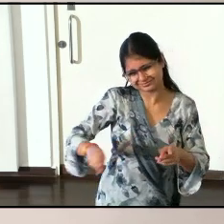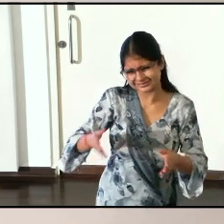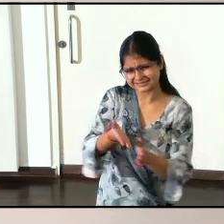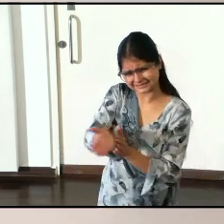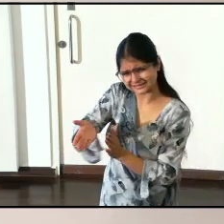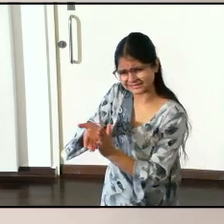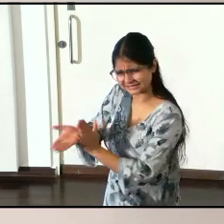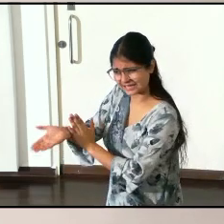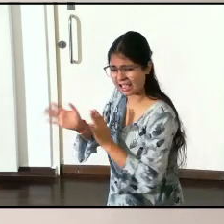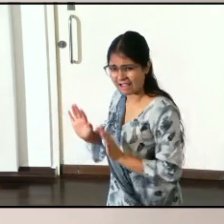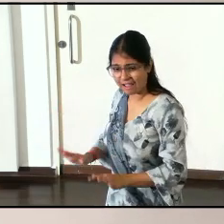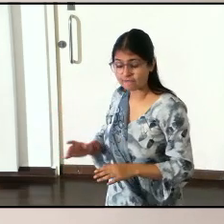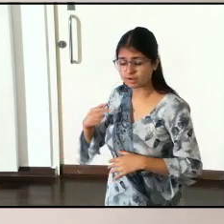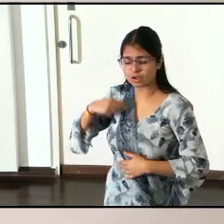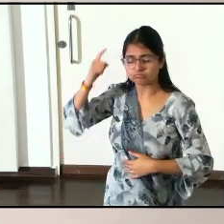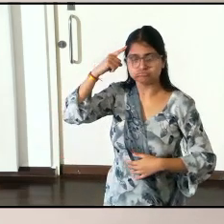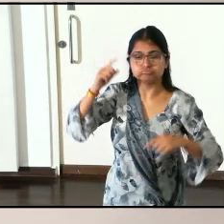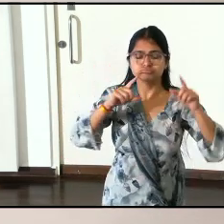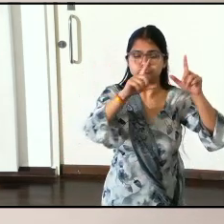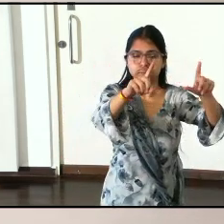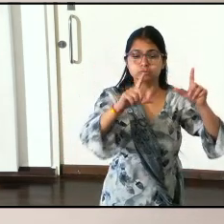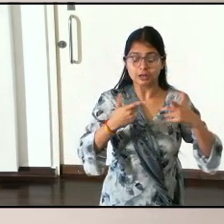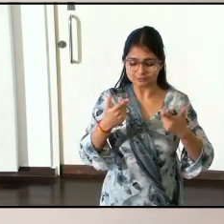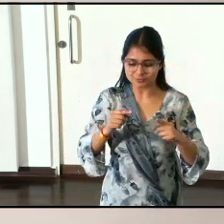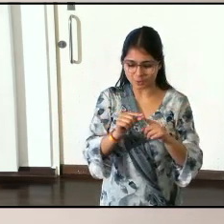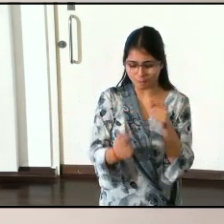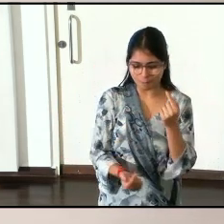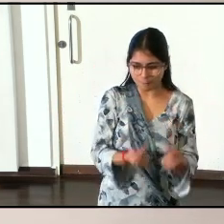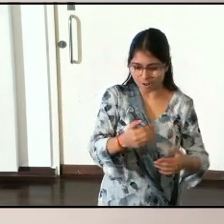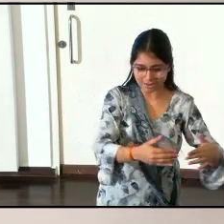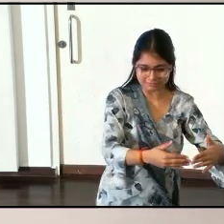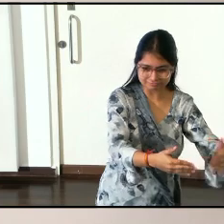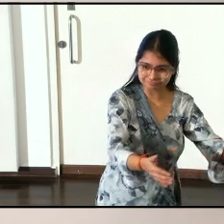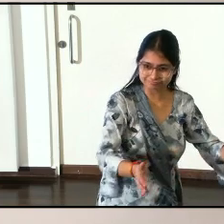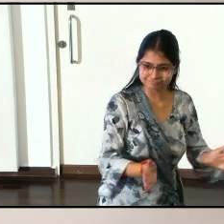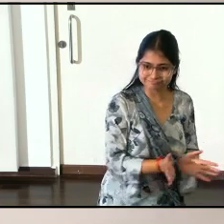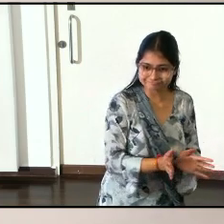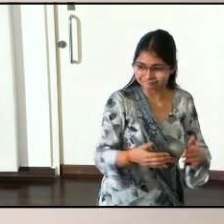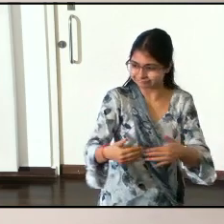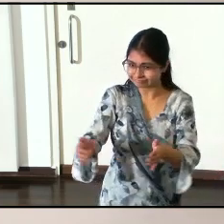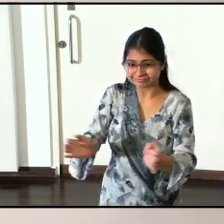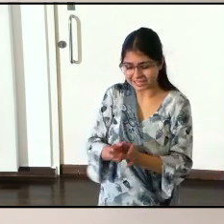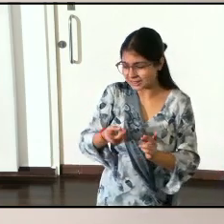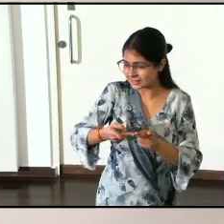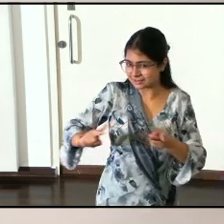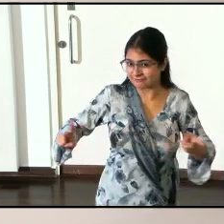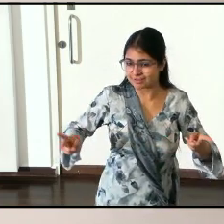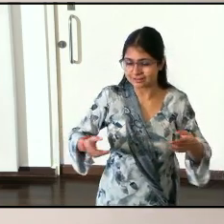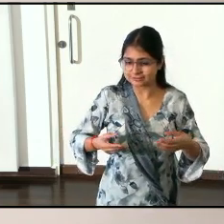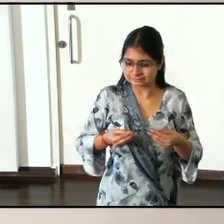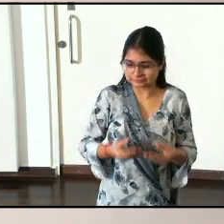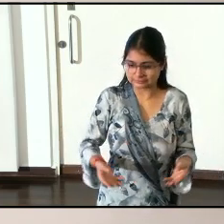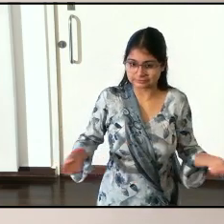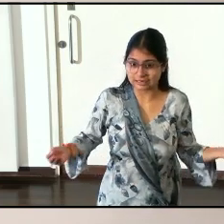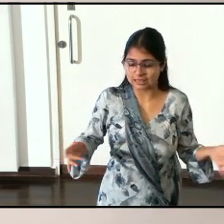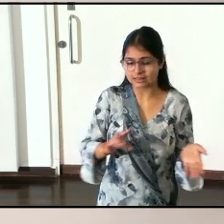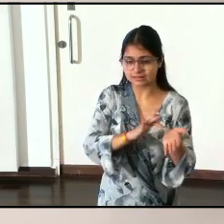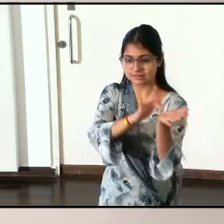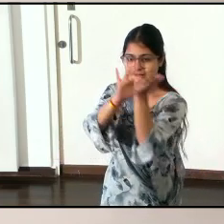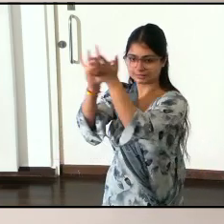know that the circulation of political party material comes in different forms and in different